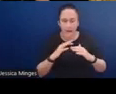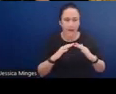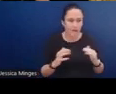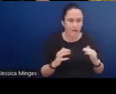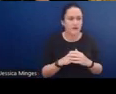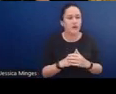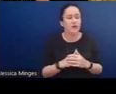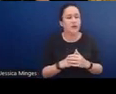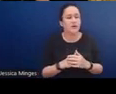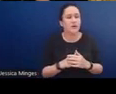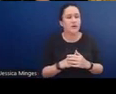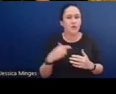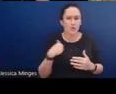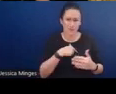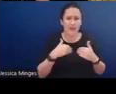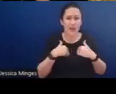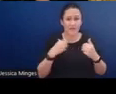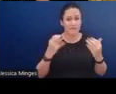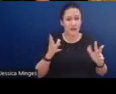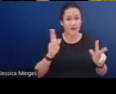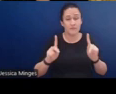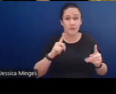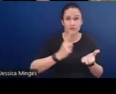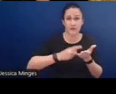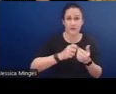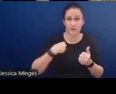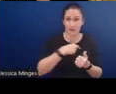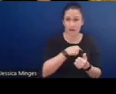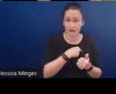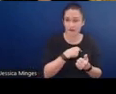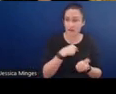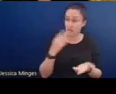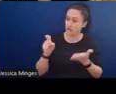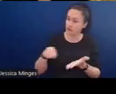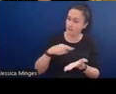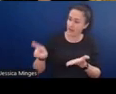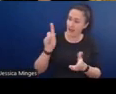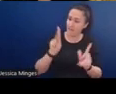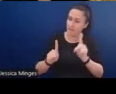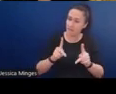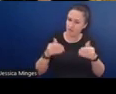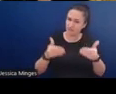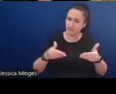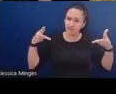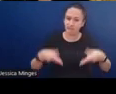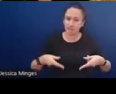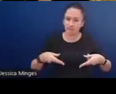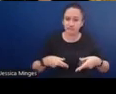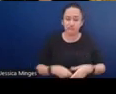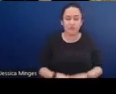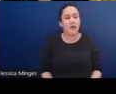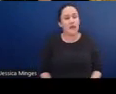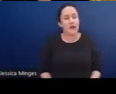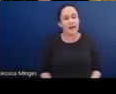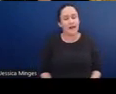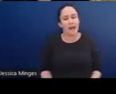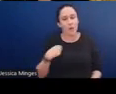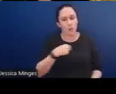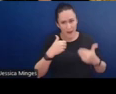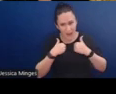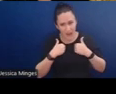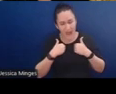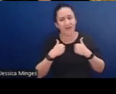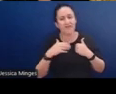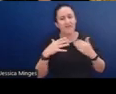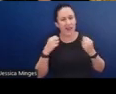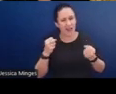this. We've had a lot of people discuss with us of like, oh, maybe you should pay people to get their tubes tied. And we've had healthcare providers say that to us and